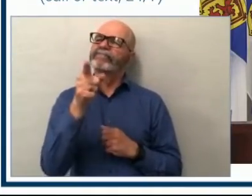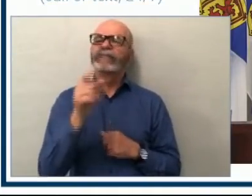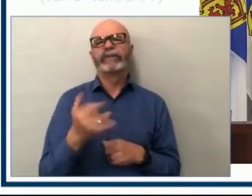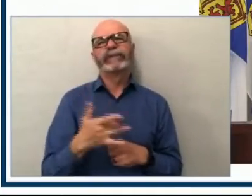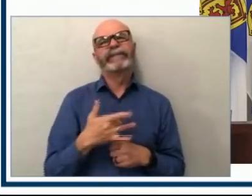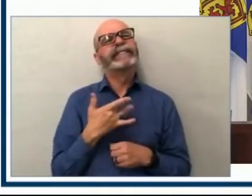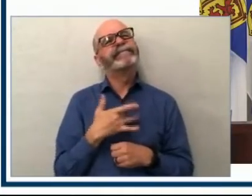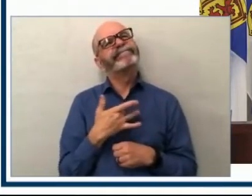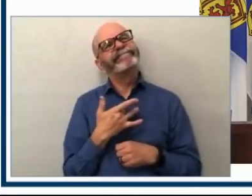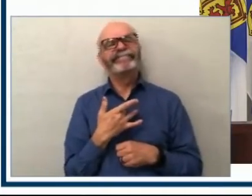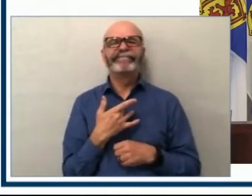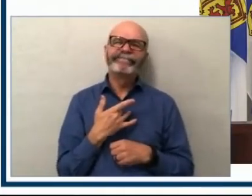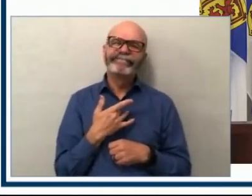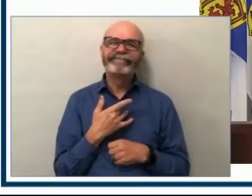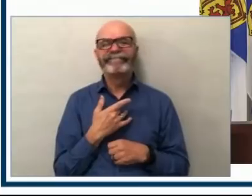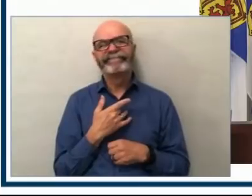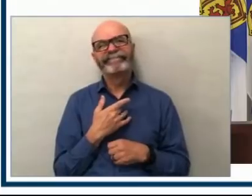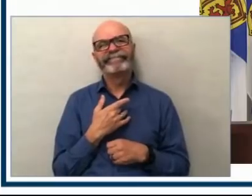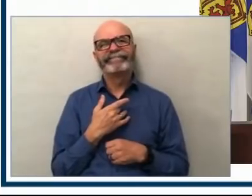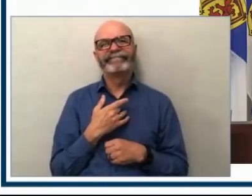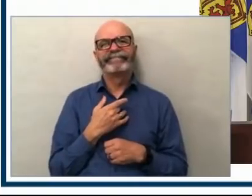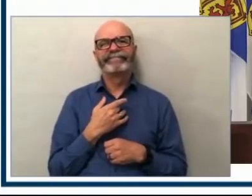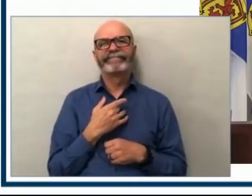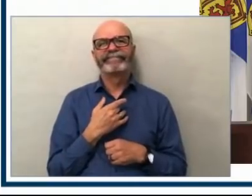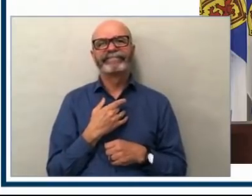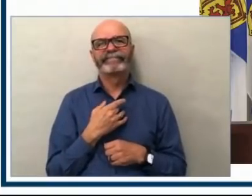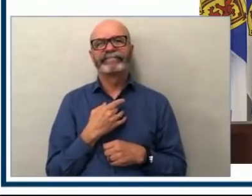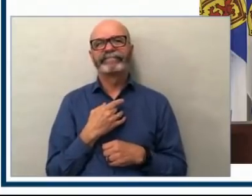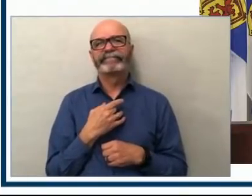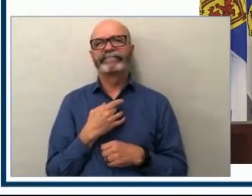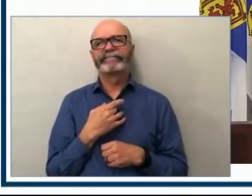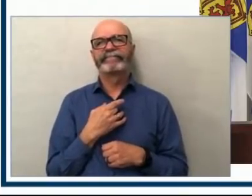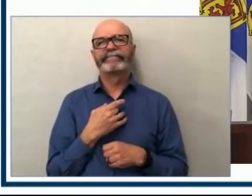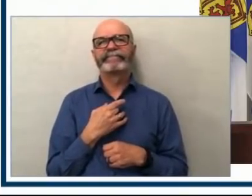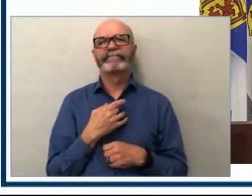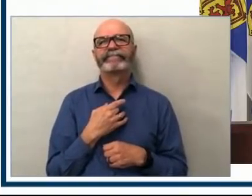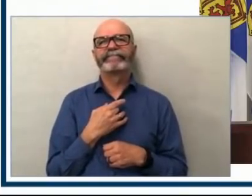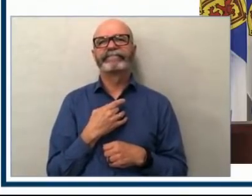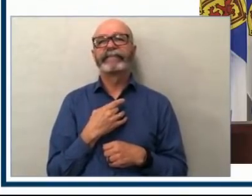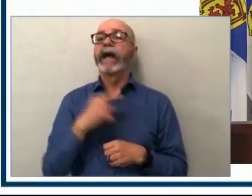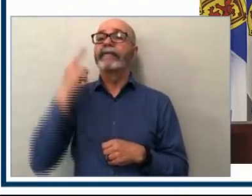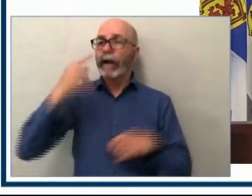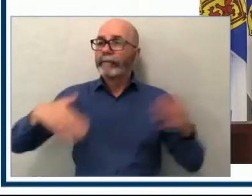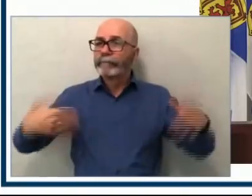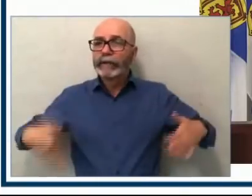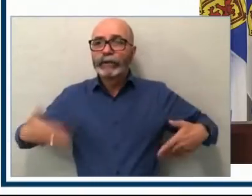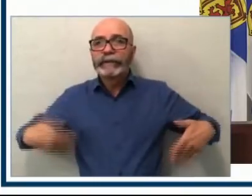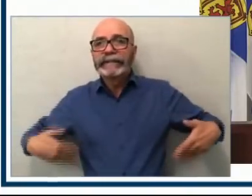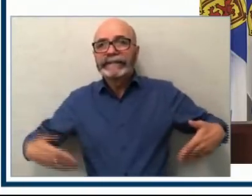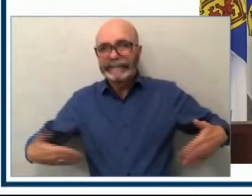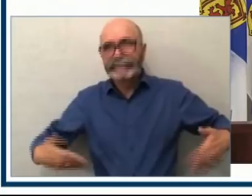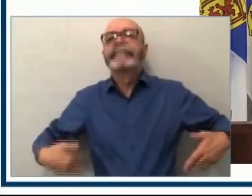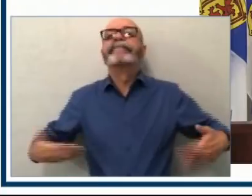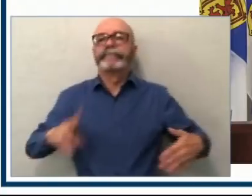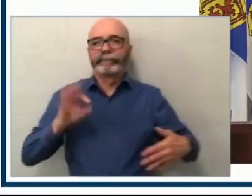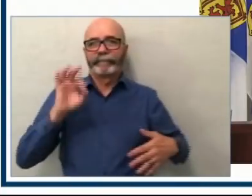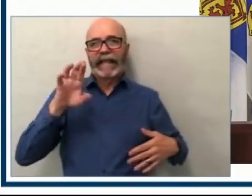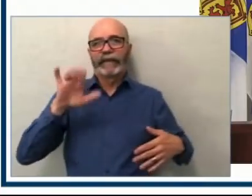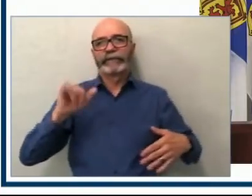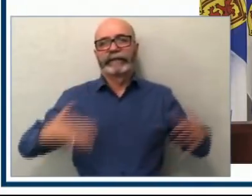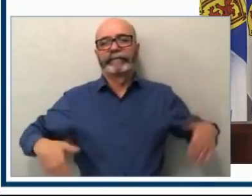will require the management fee for the ferry to be released, and whether you feel the province should appeal